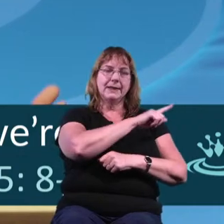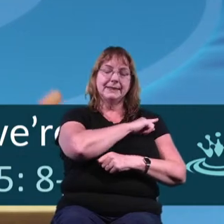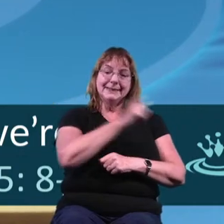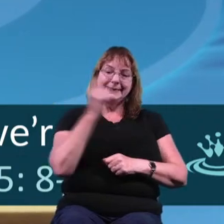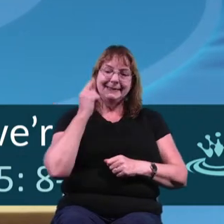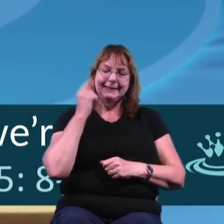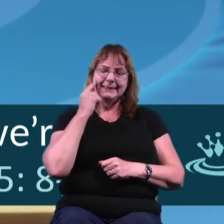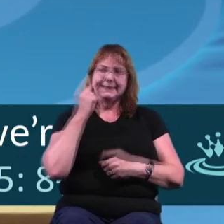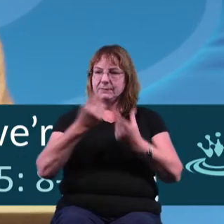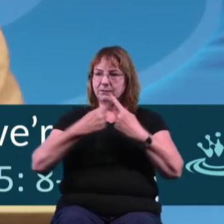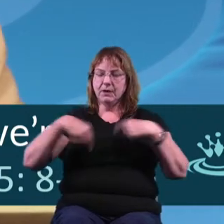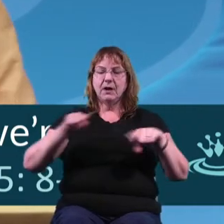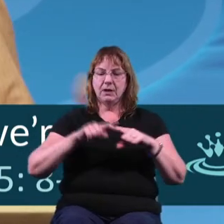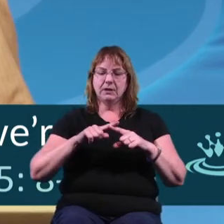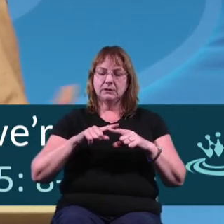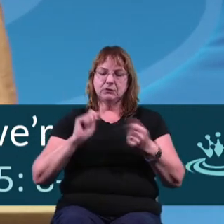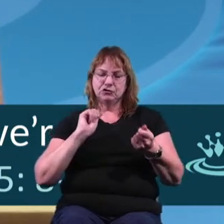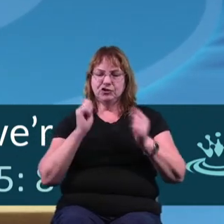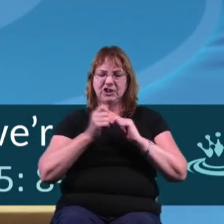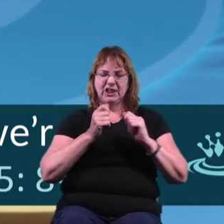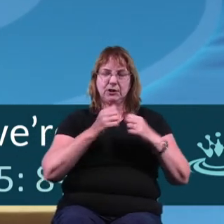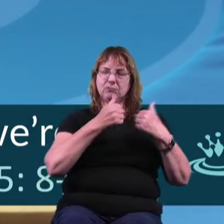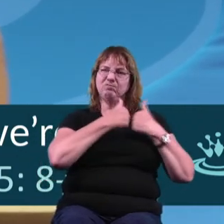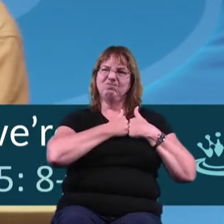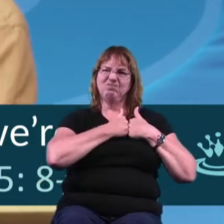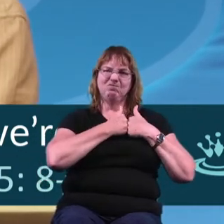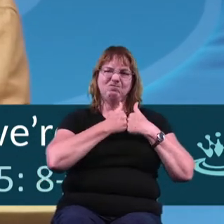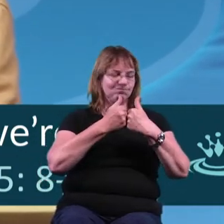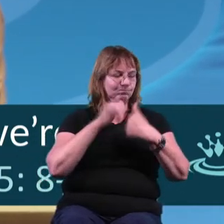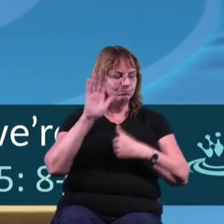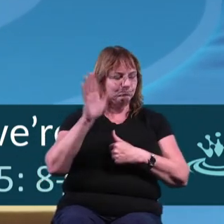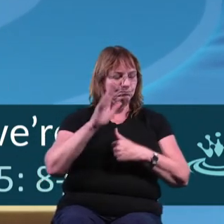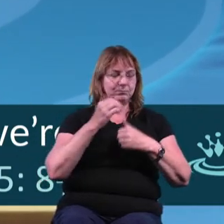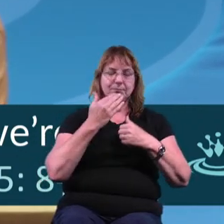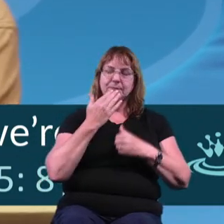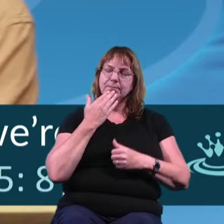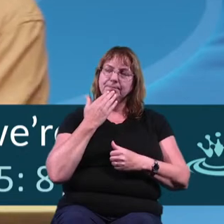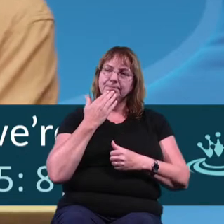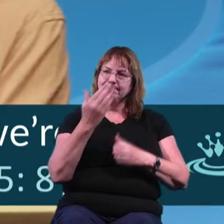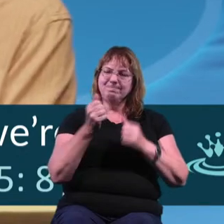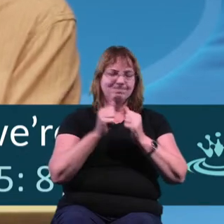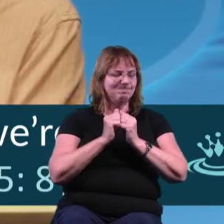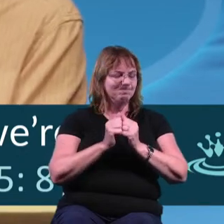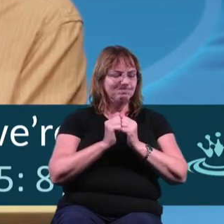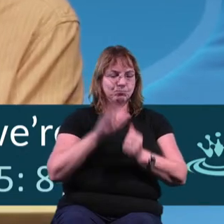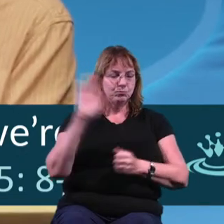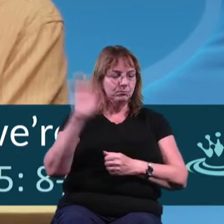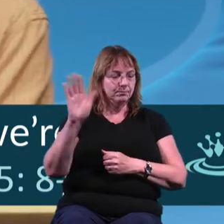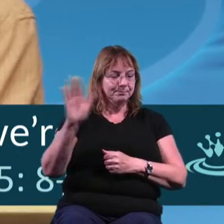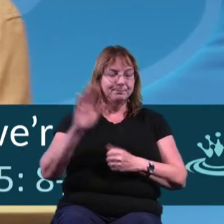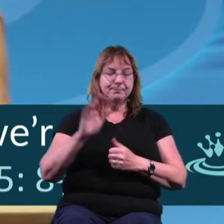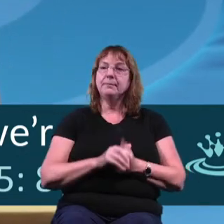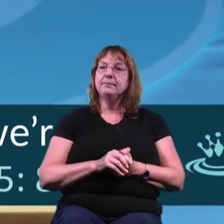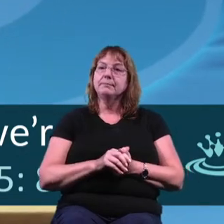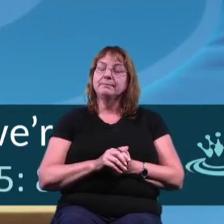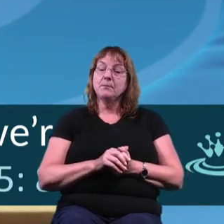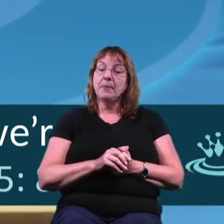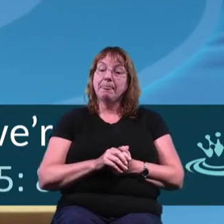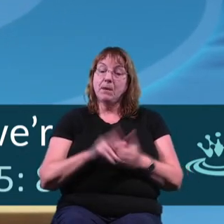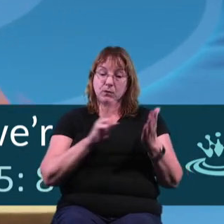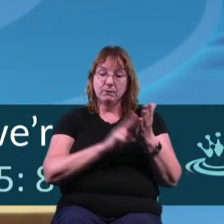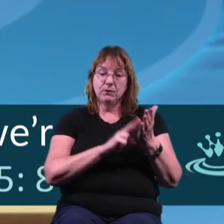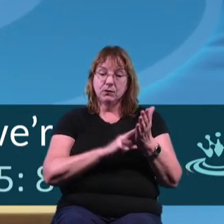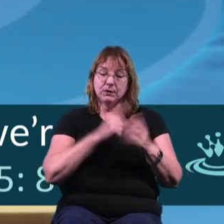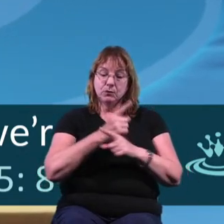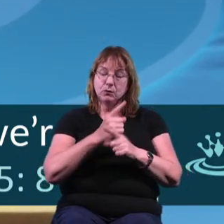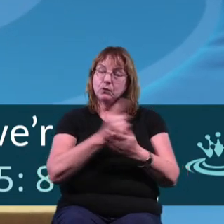for us to be ungrateful. And so we end with a kind of case study in ingratitude. These verses talk about